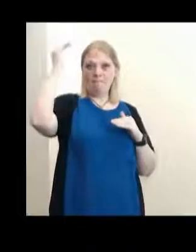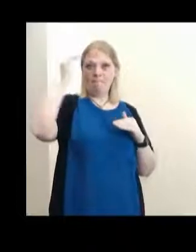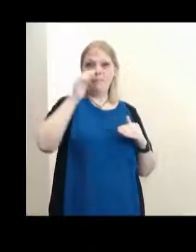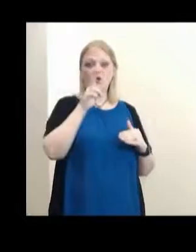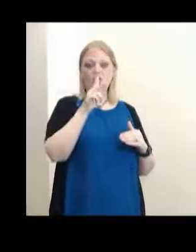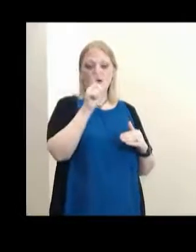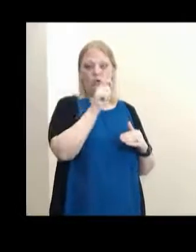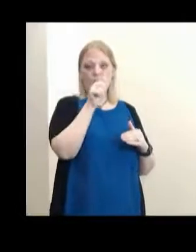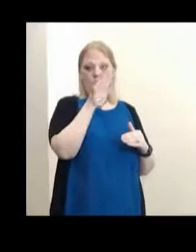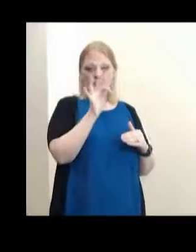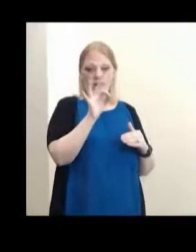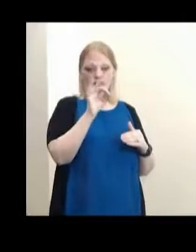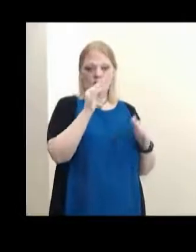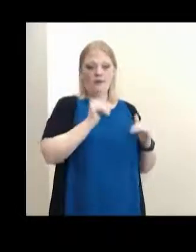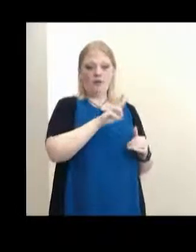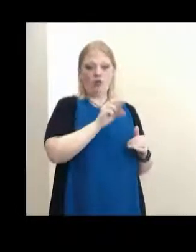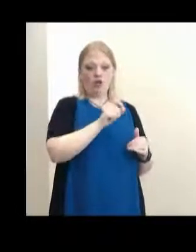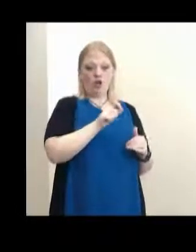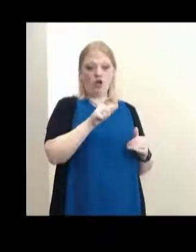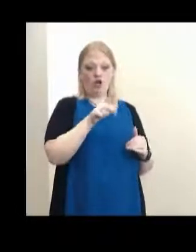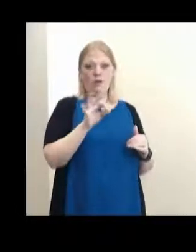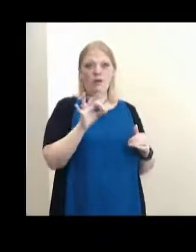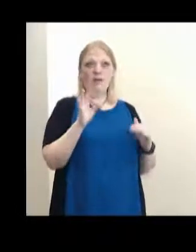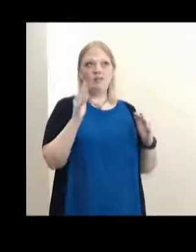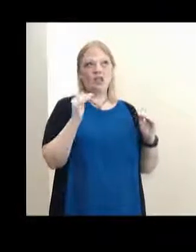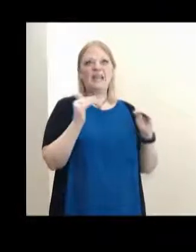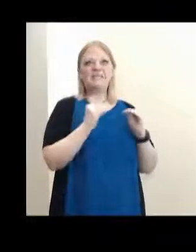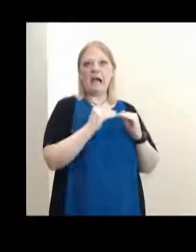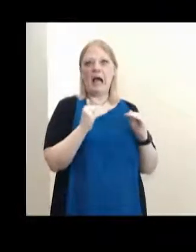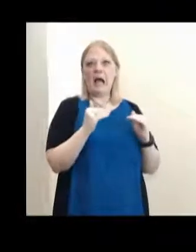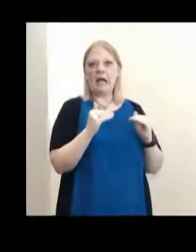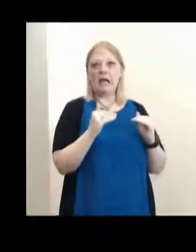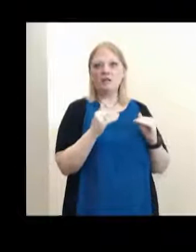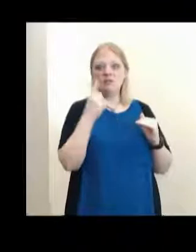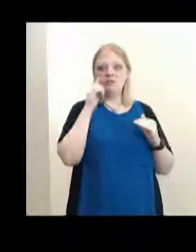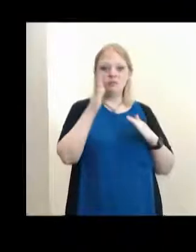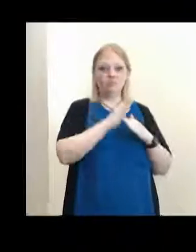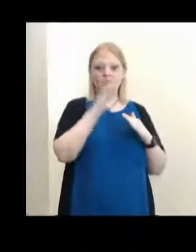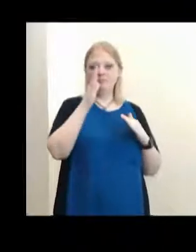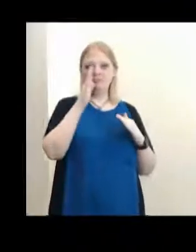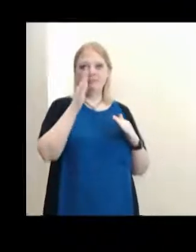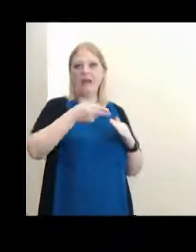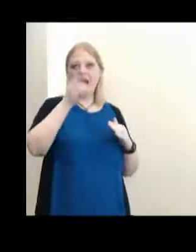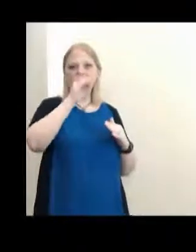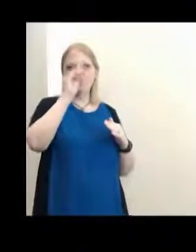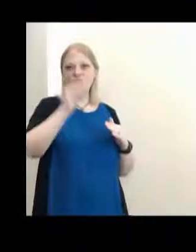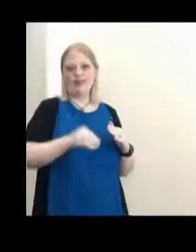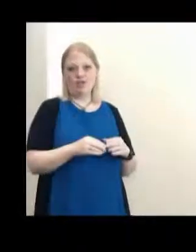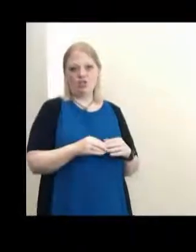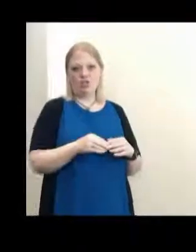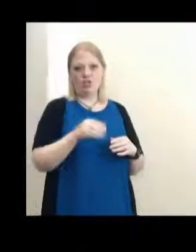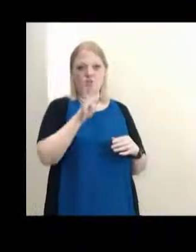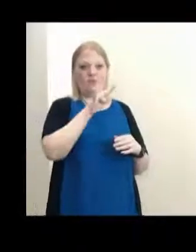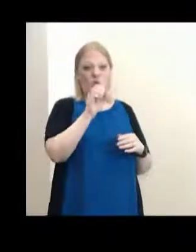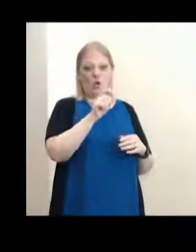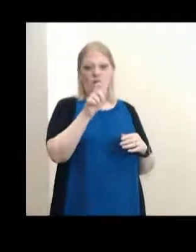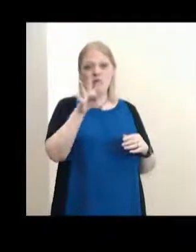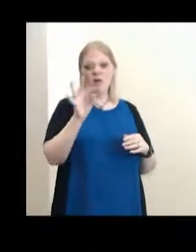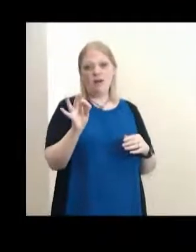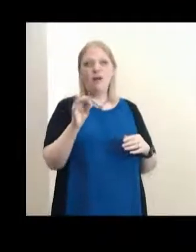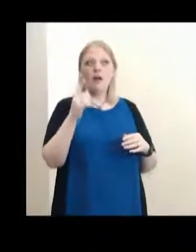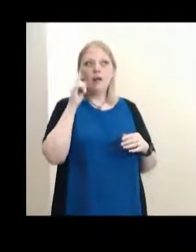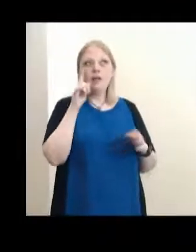to 29 and 30 to 39 are tied pretty much with the highest percentages, and the 40 to 49. So I think